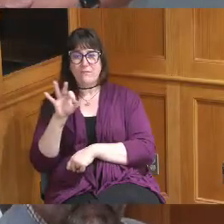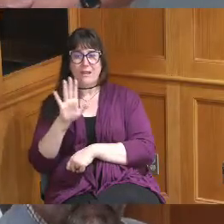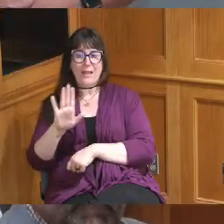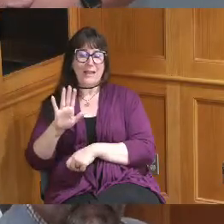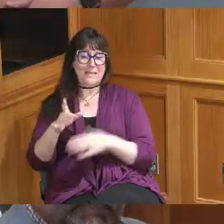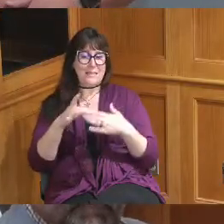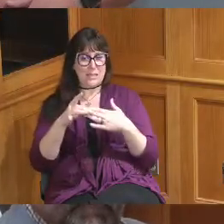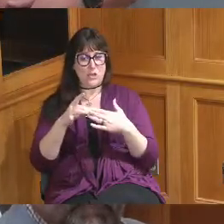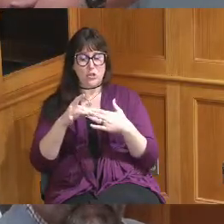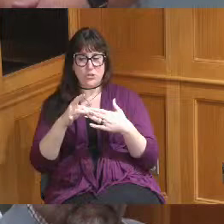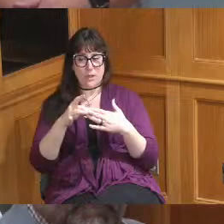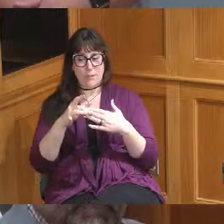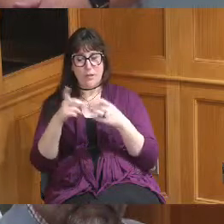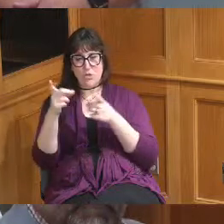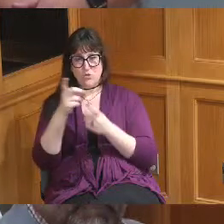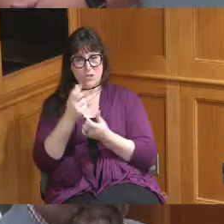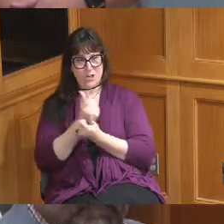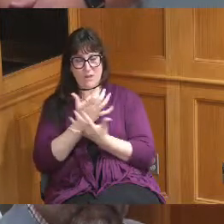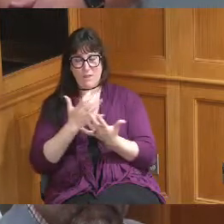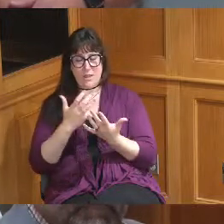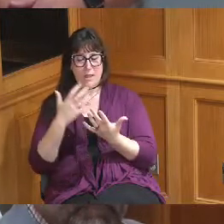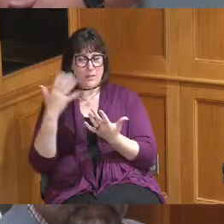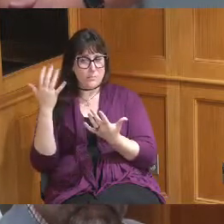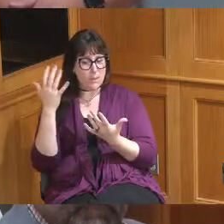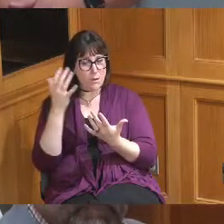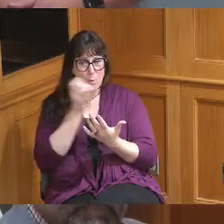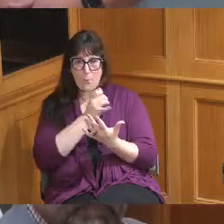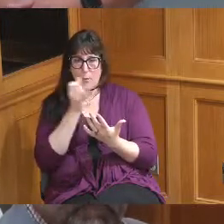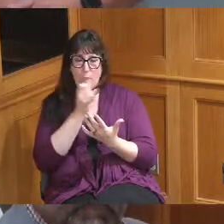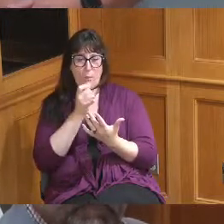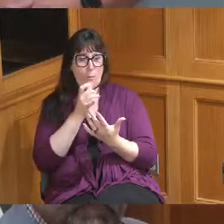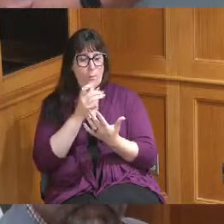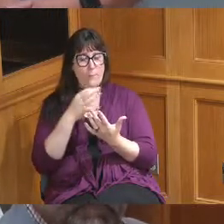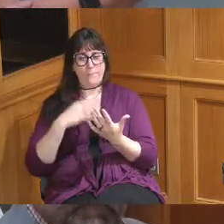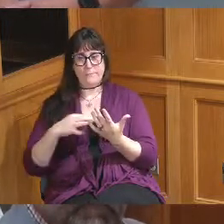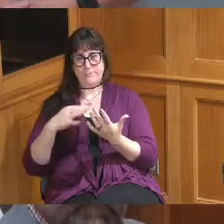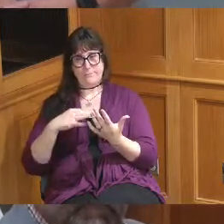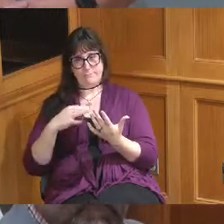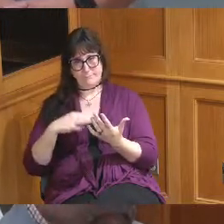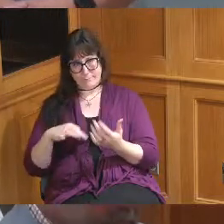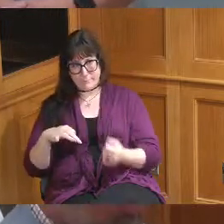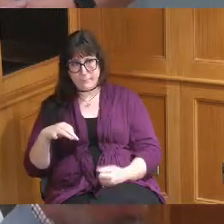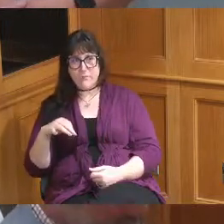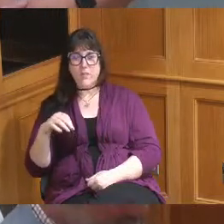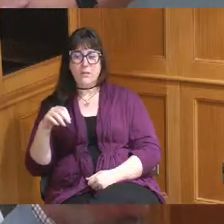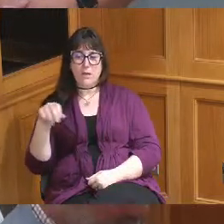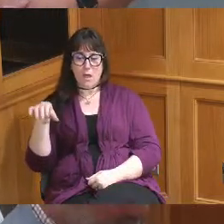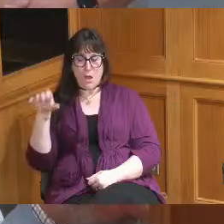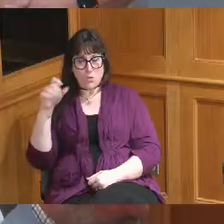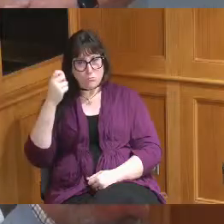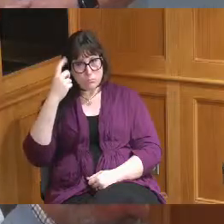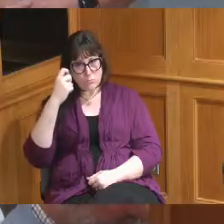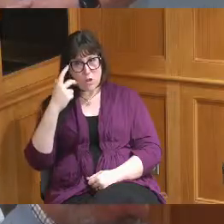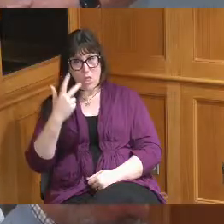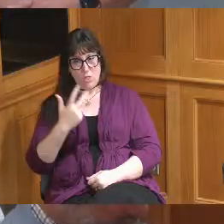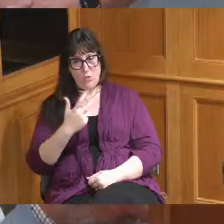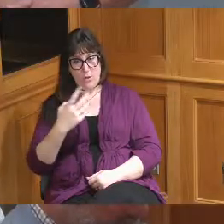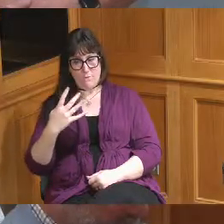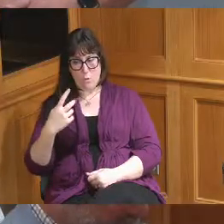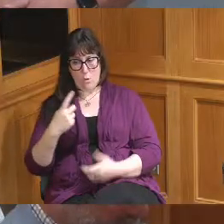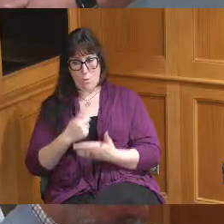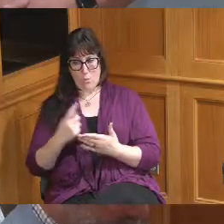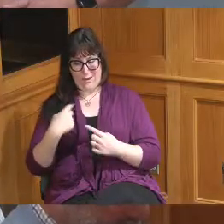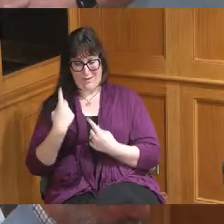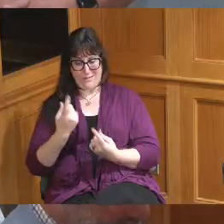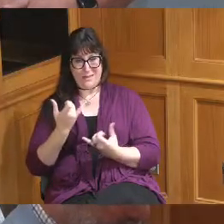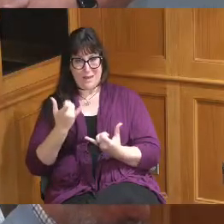direction has been just tremendous. And over the last, say, 3 or 4 weeks, we have made more progress than we've